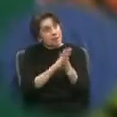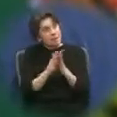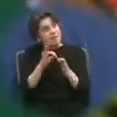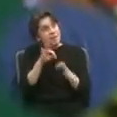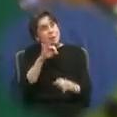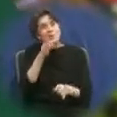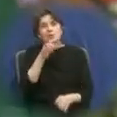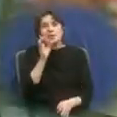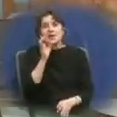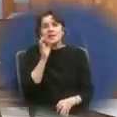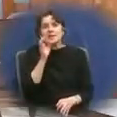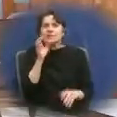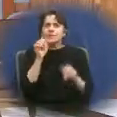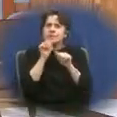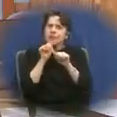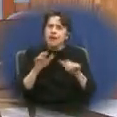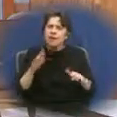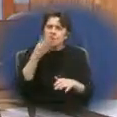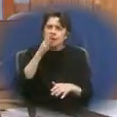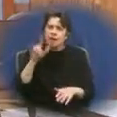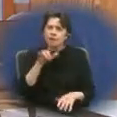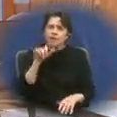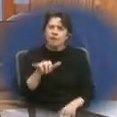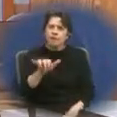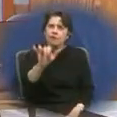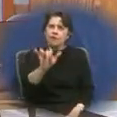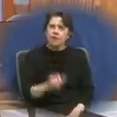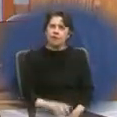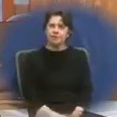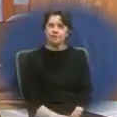drink. Blessed be God forever.